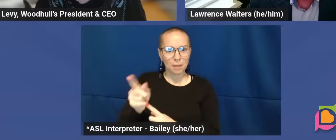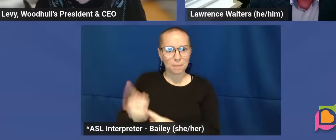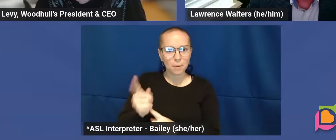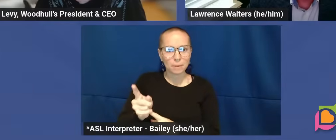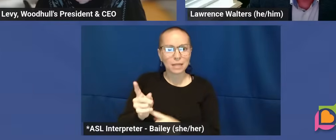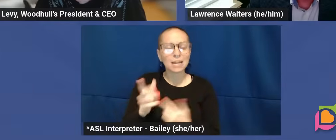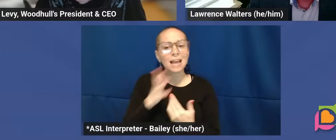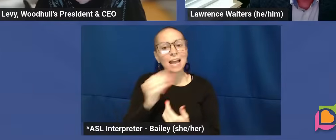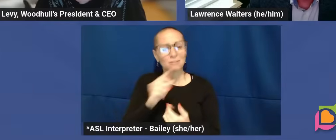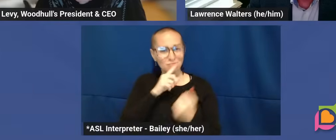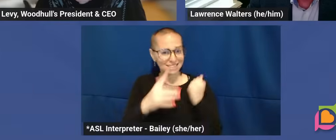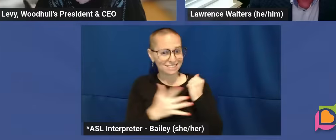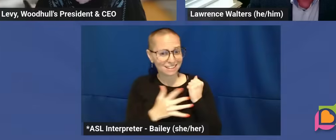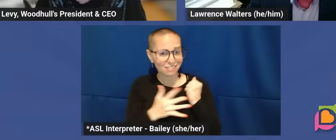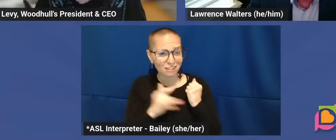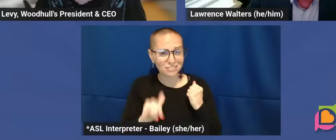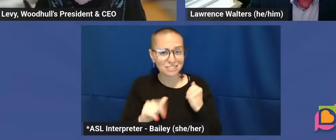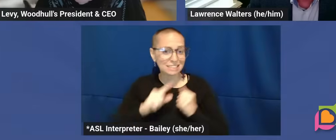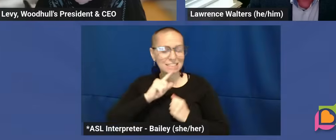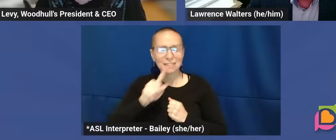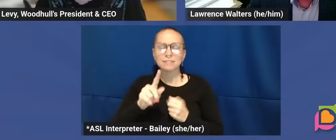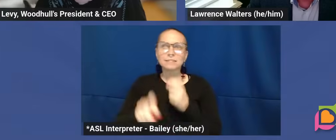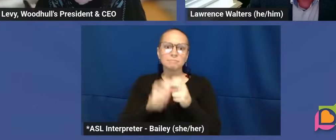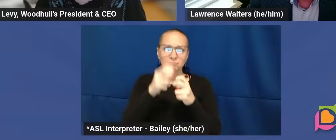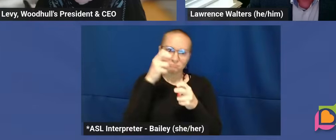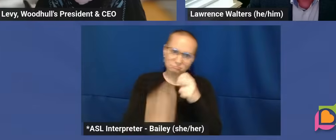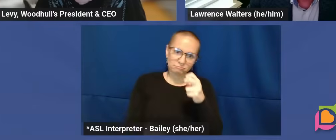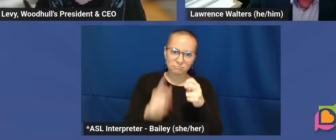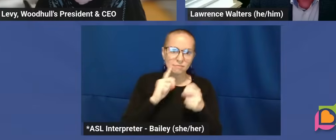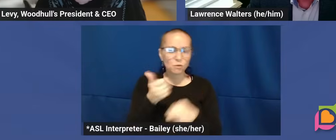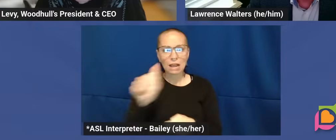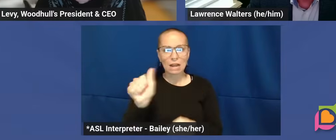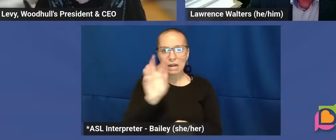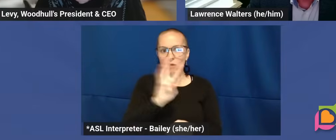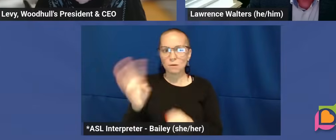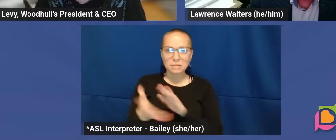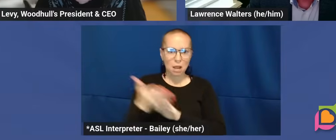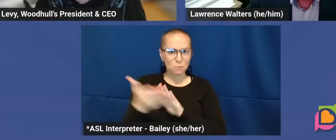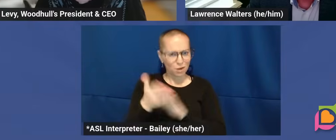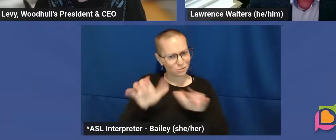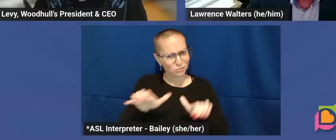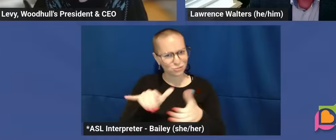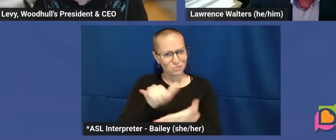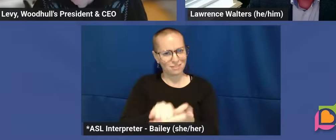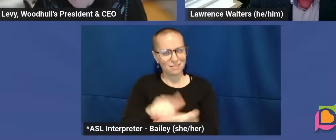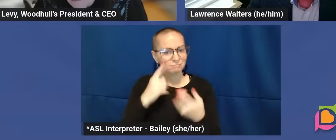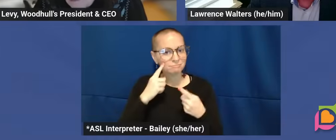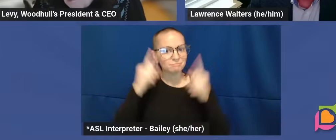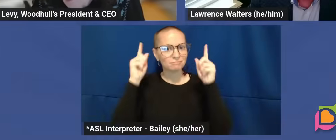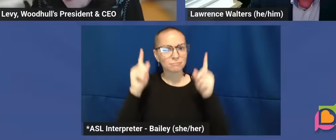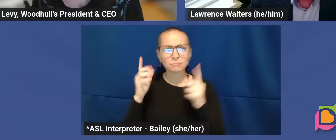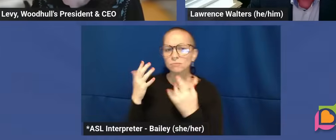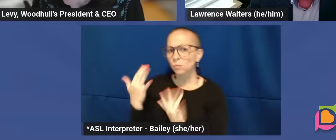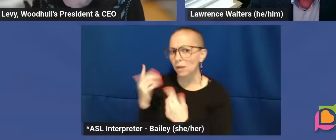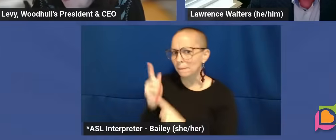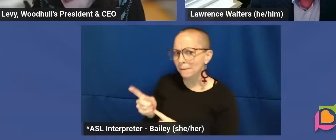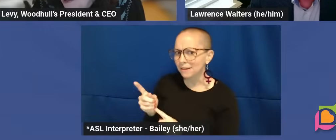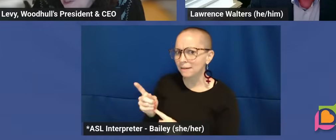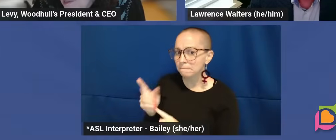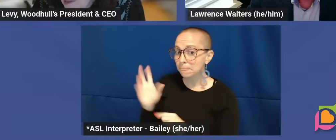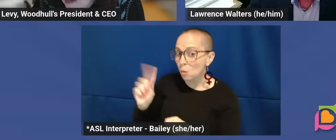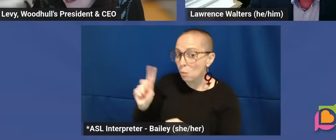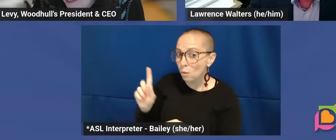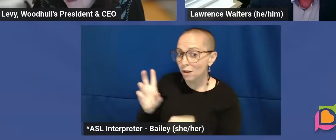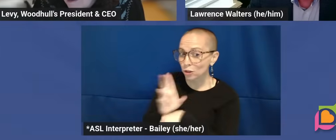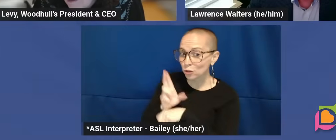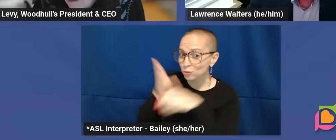and technologically extremely difficult for any website operator to do that, because Wait a of minute, different. it's where the user